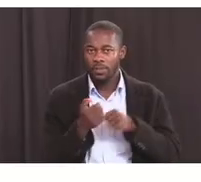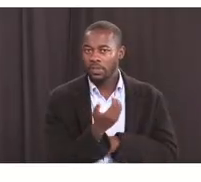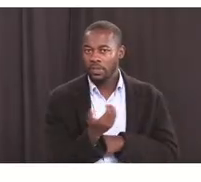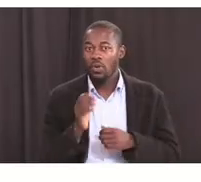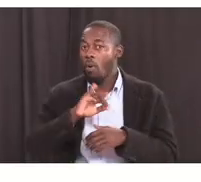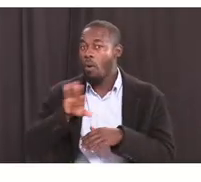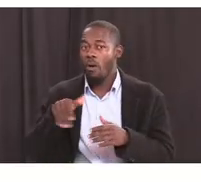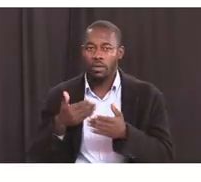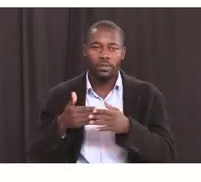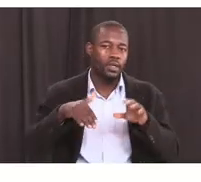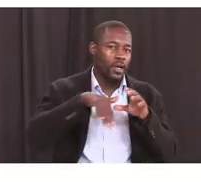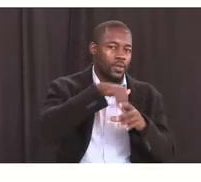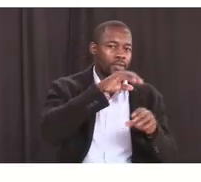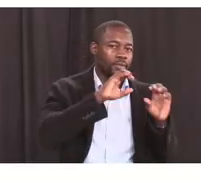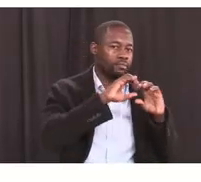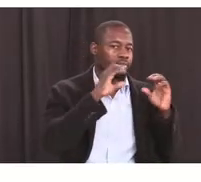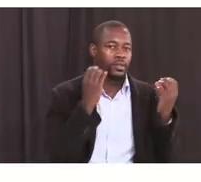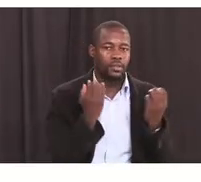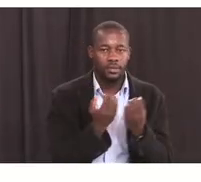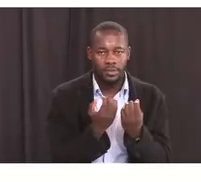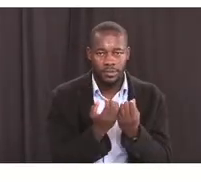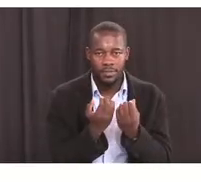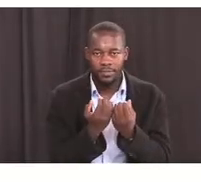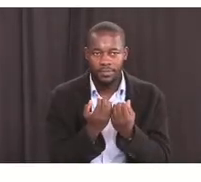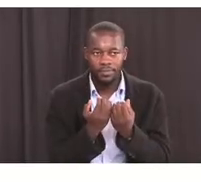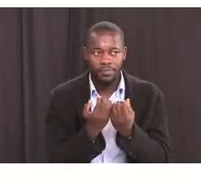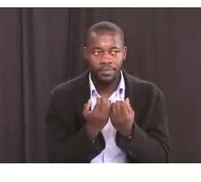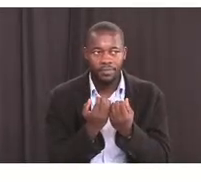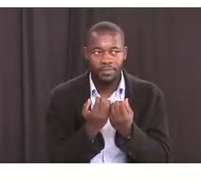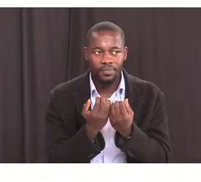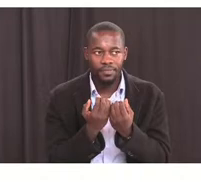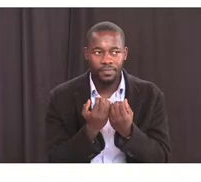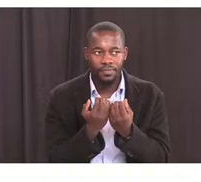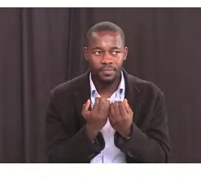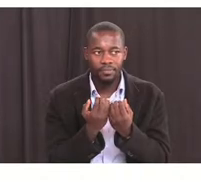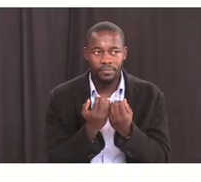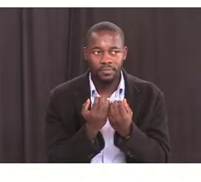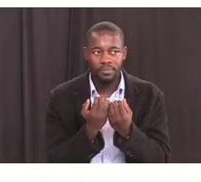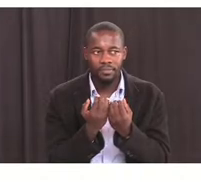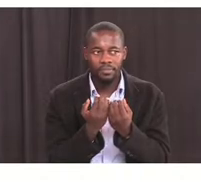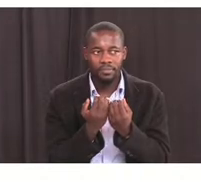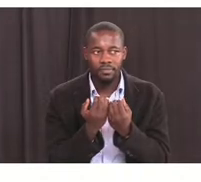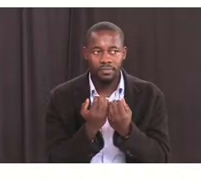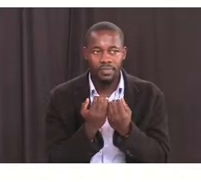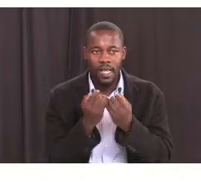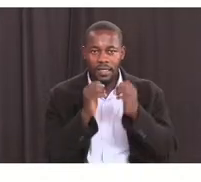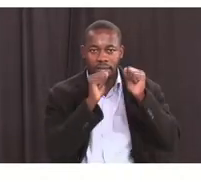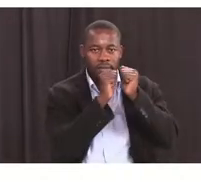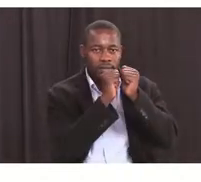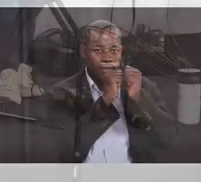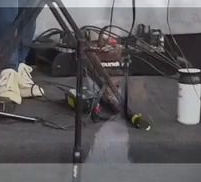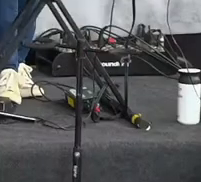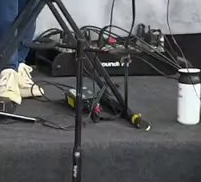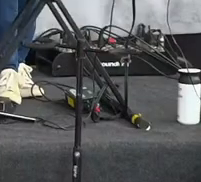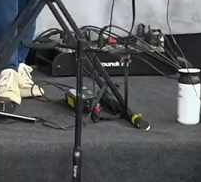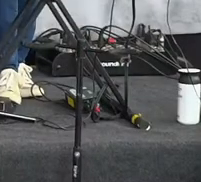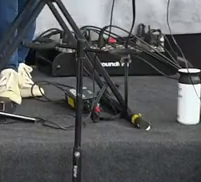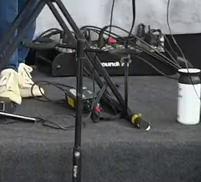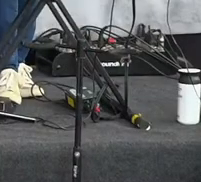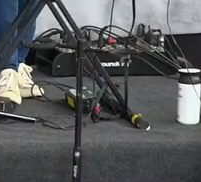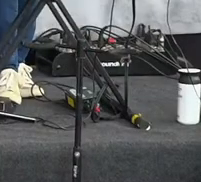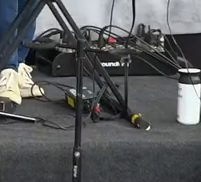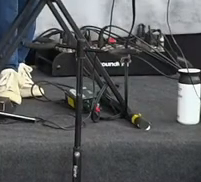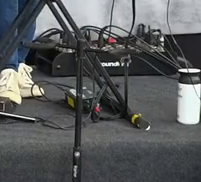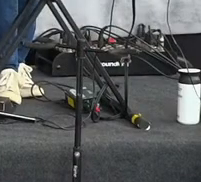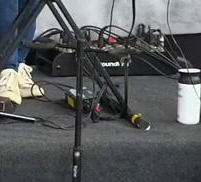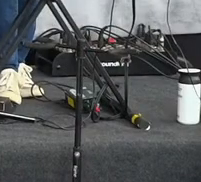morning to go to their class. And if your child is between 2 and 10, make sure you pick them up afterwards. There's a